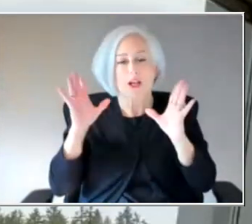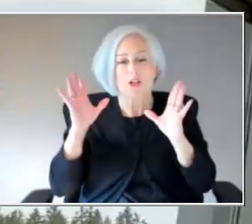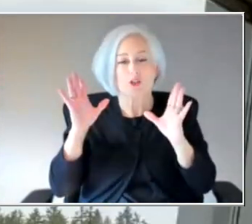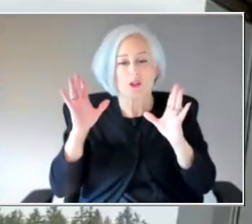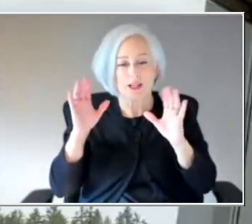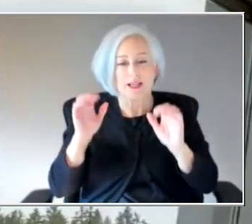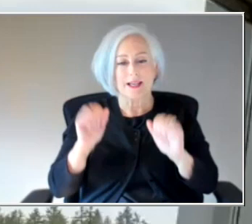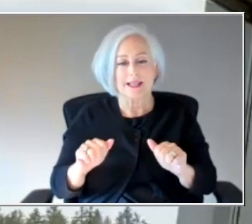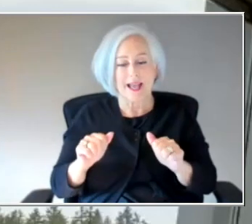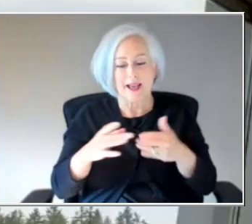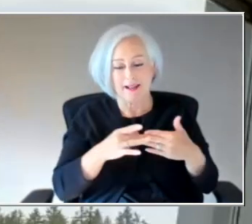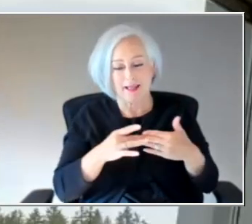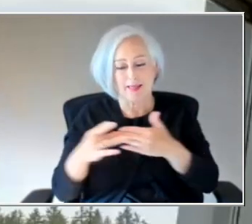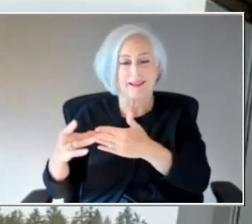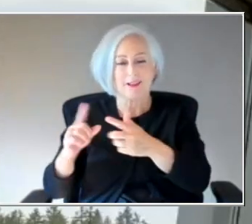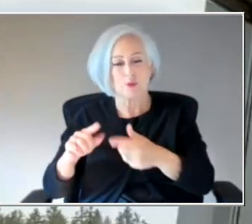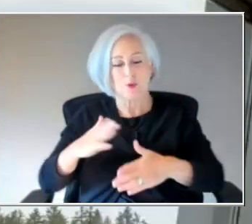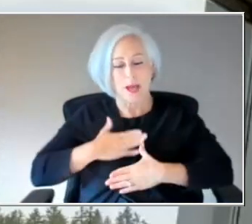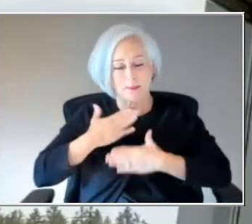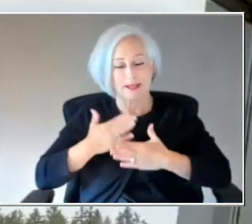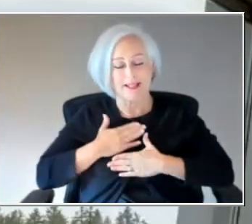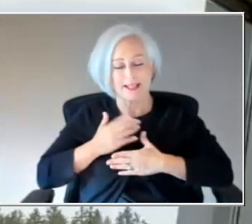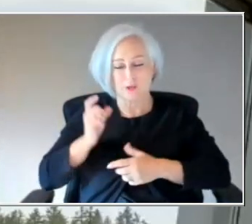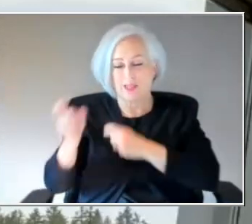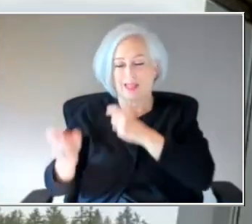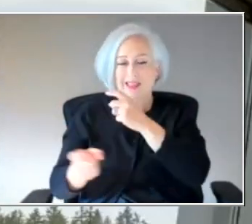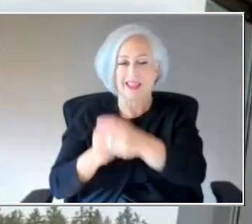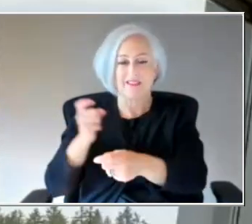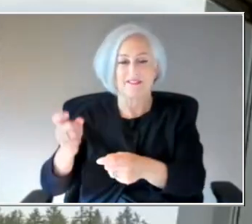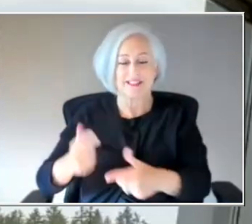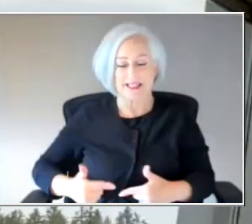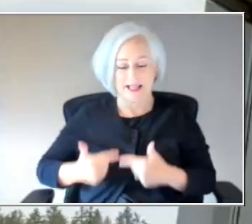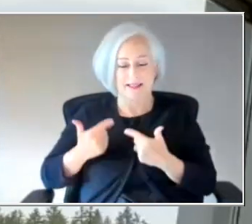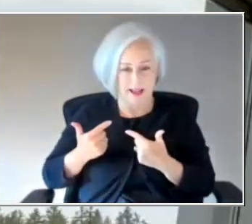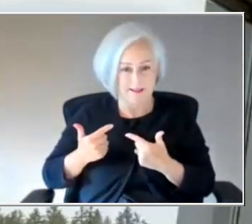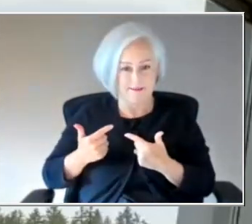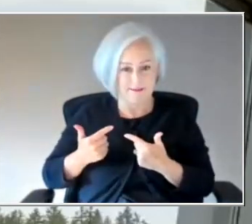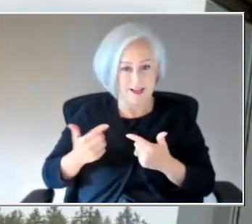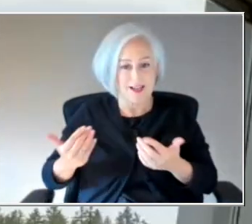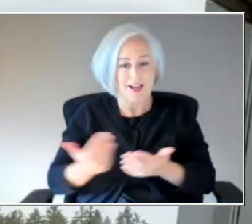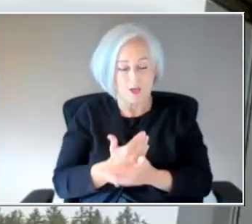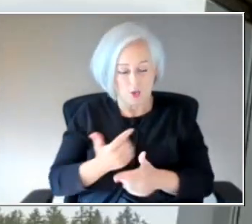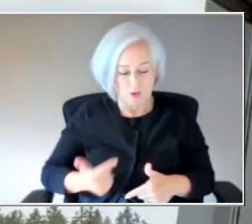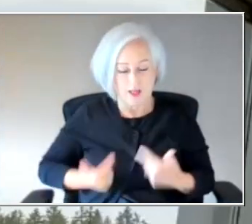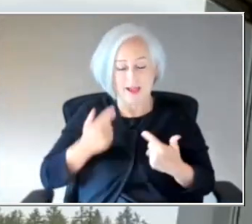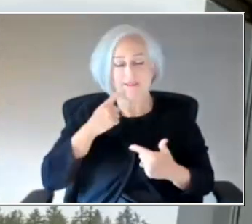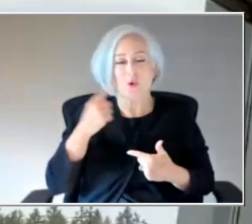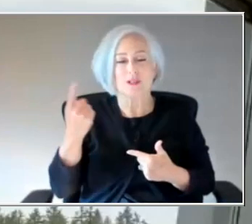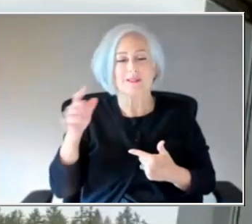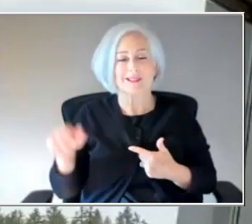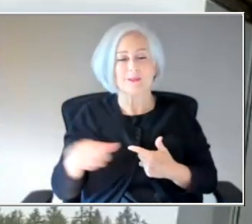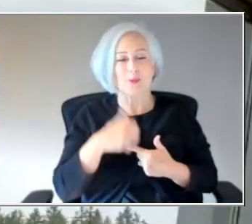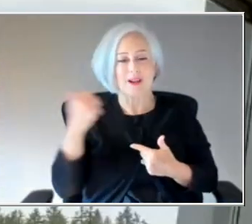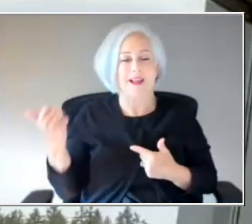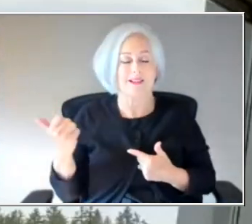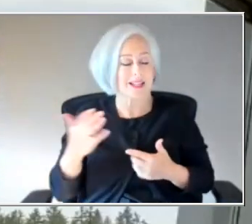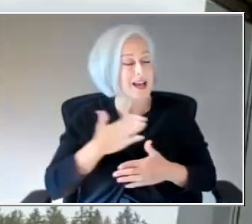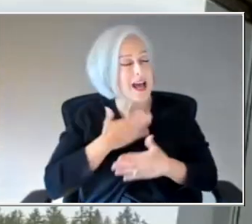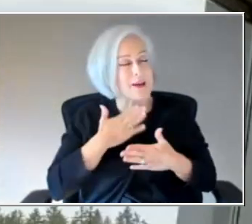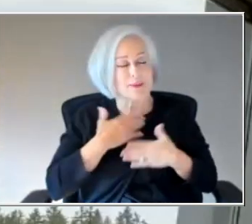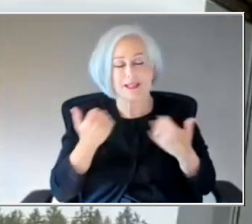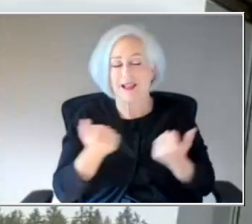And so that's what we're kind of talking about, is organ donation and the gift of life, a new lease on life. I'm glad everything turned out great. I